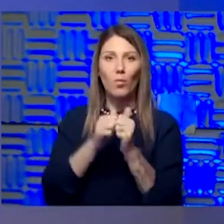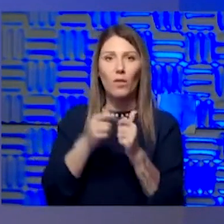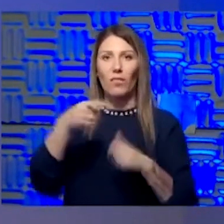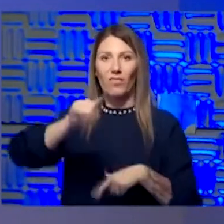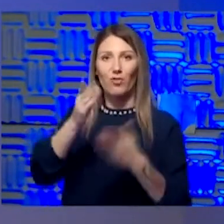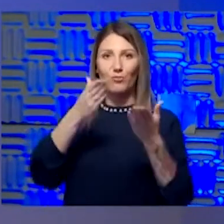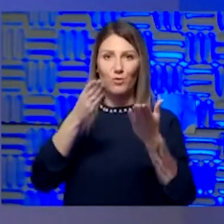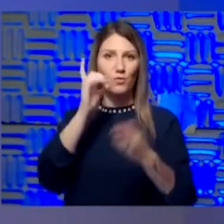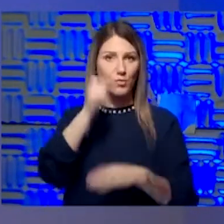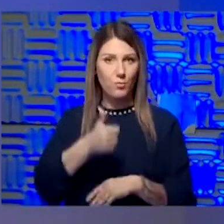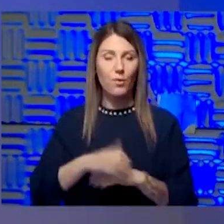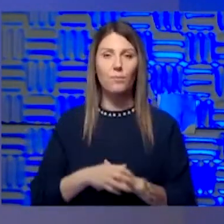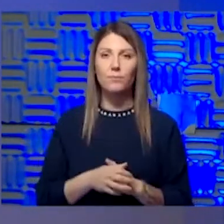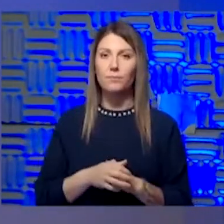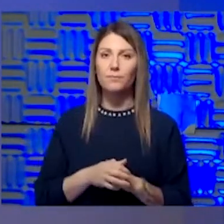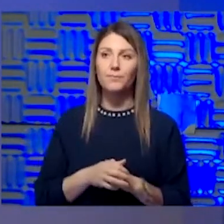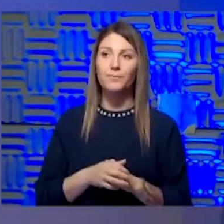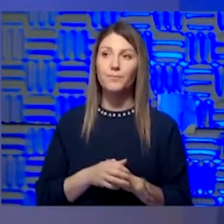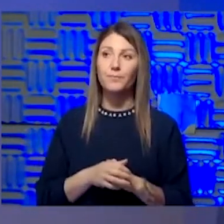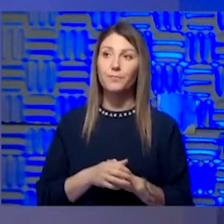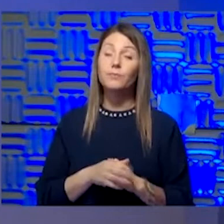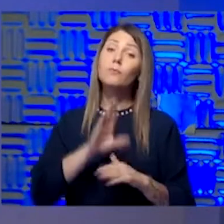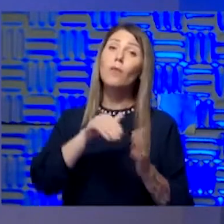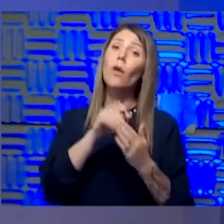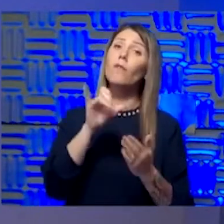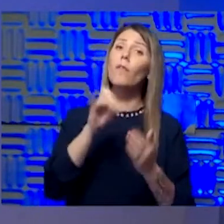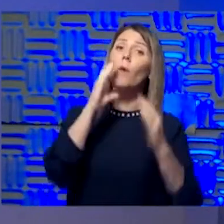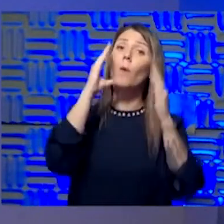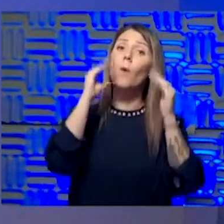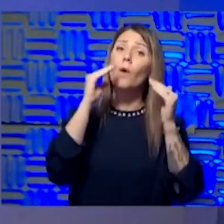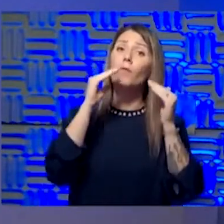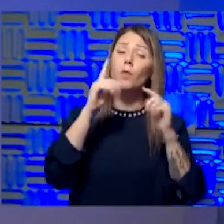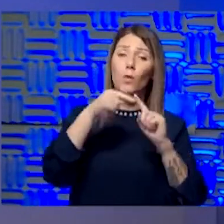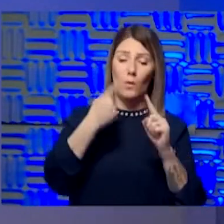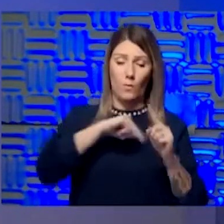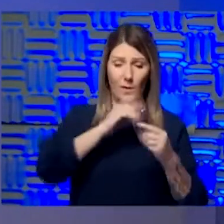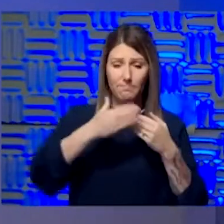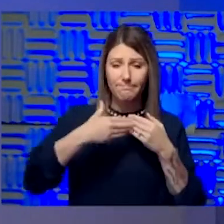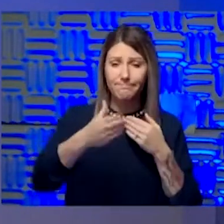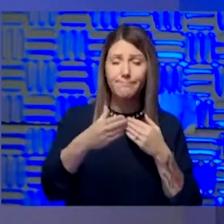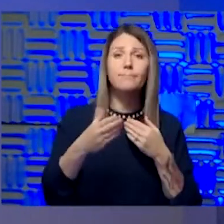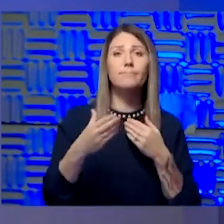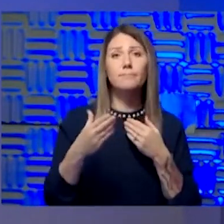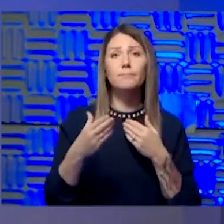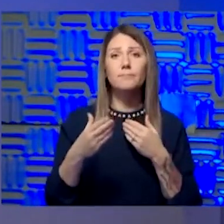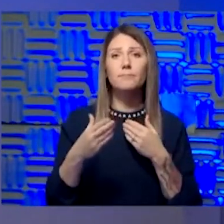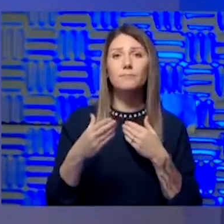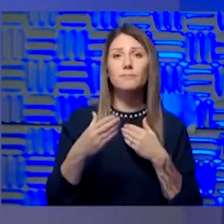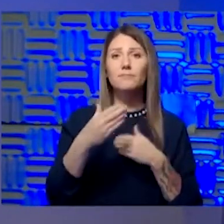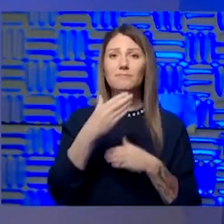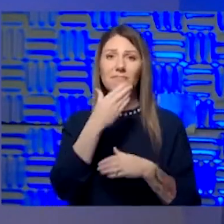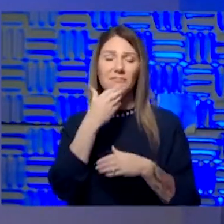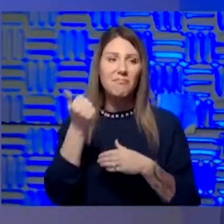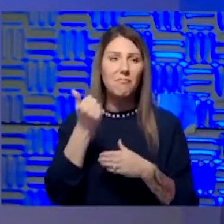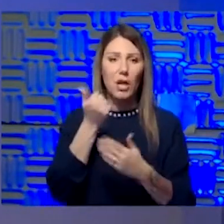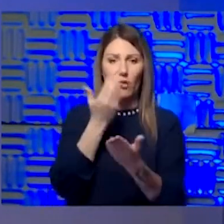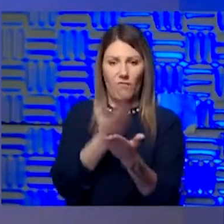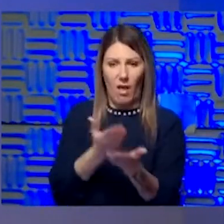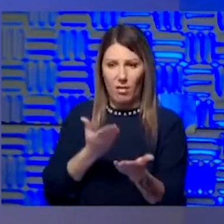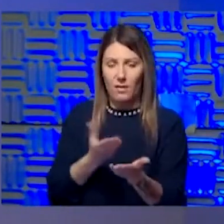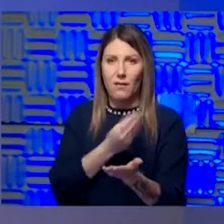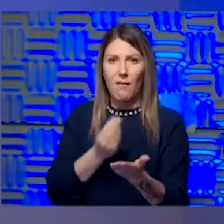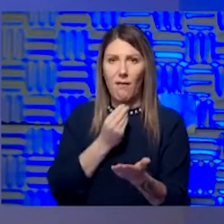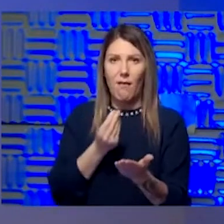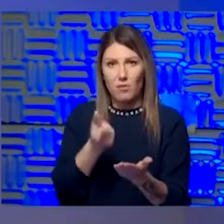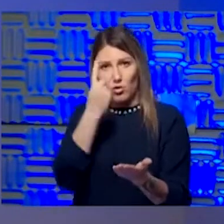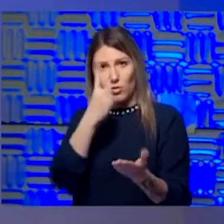But all of this, hopefully, as we move forward, is going to be better vetted, better validated, and ultimately